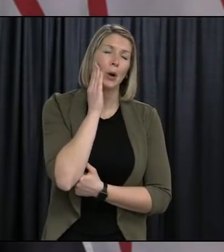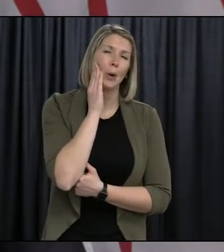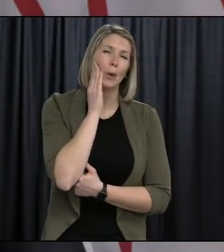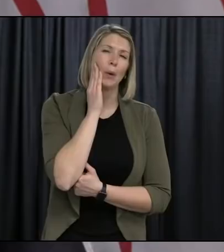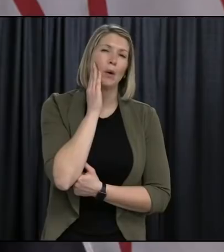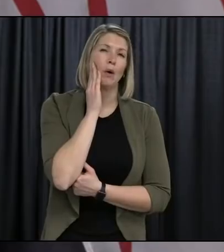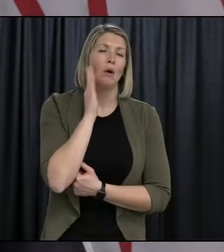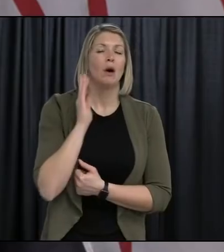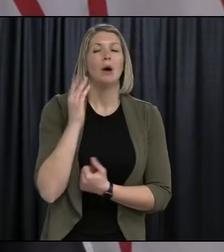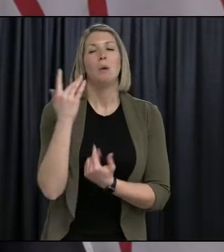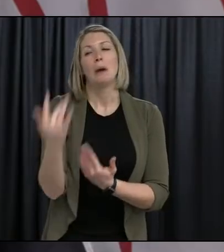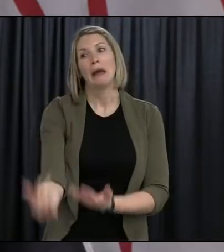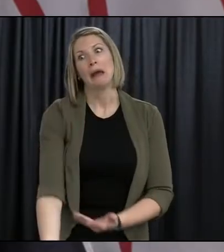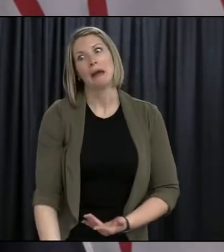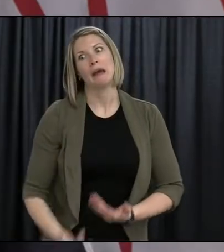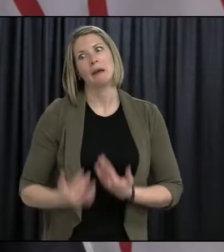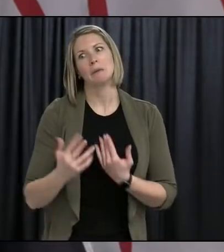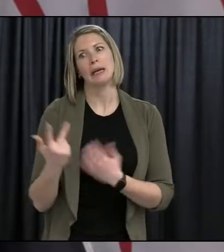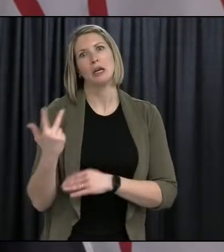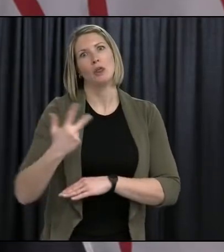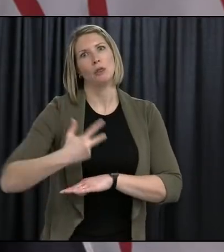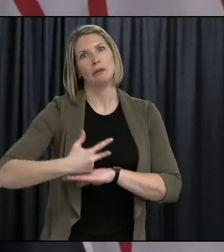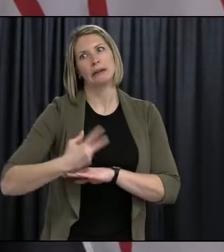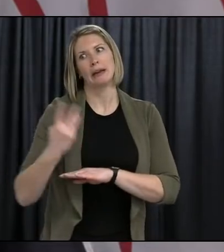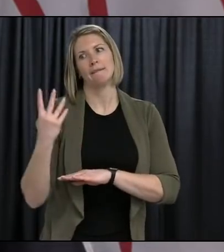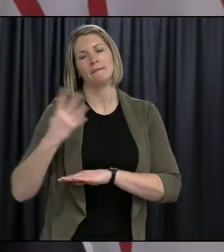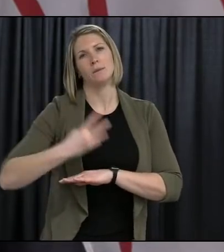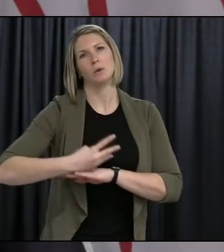upsetting to have to wait for the results, but